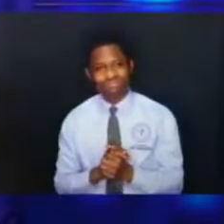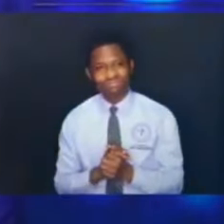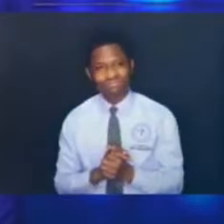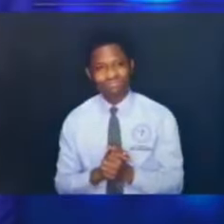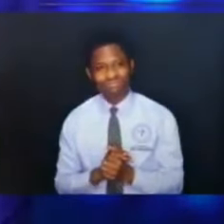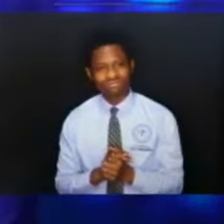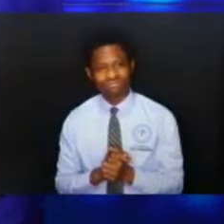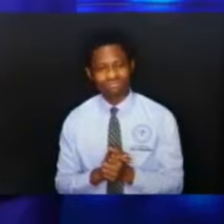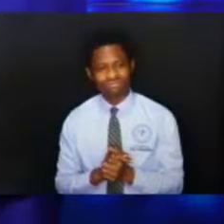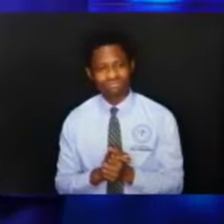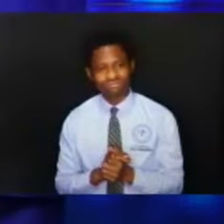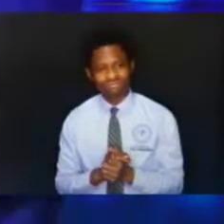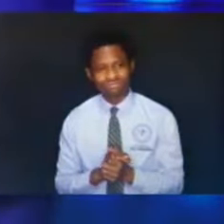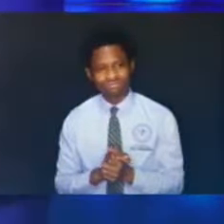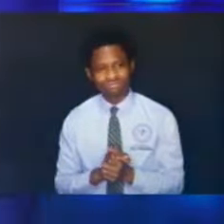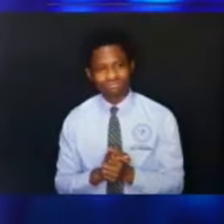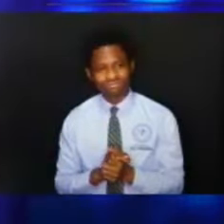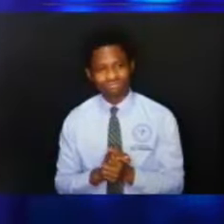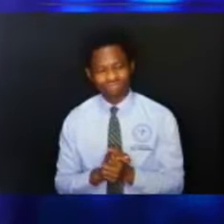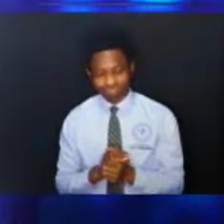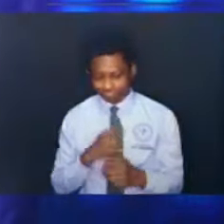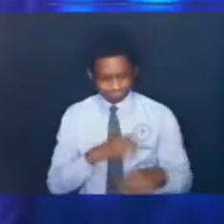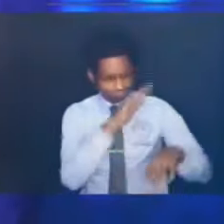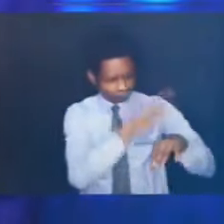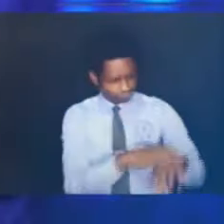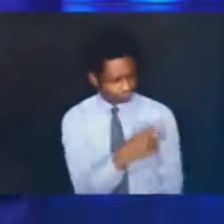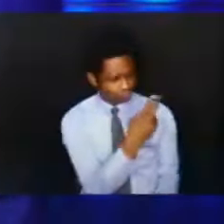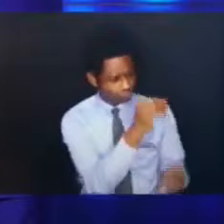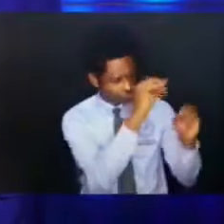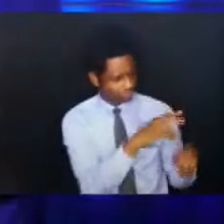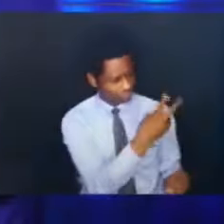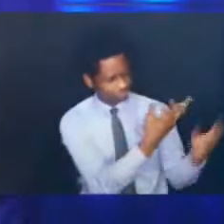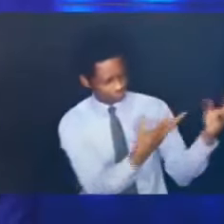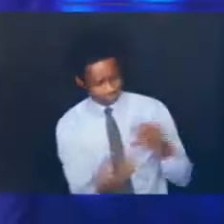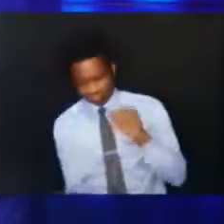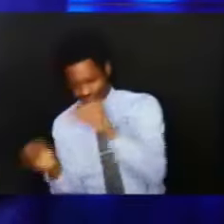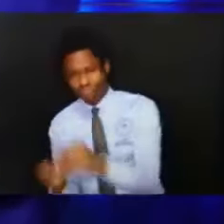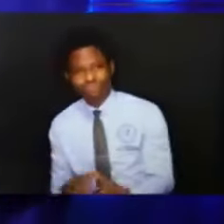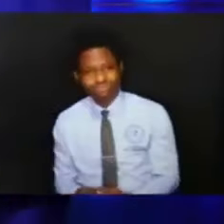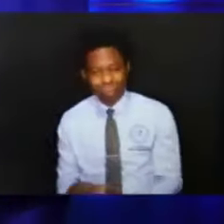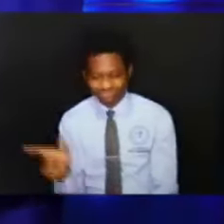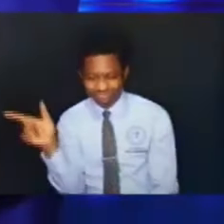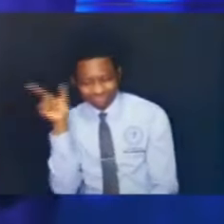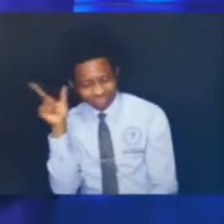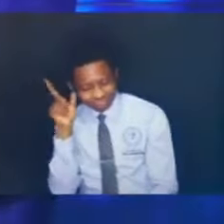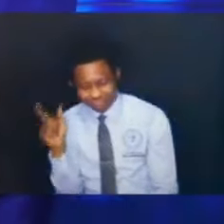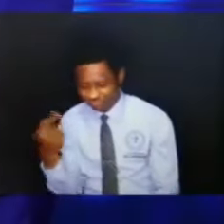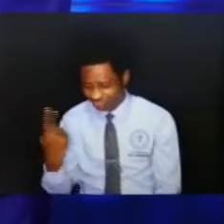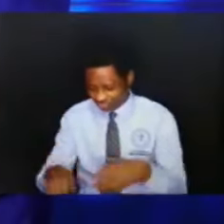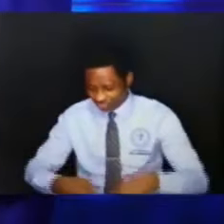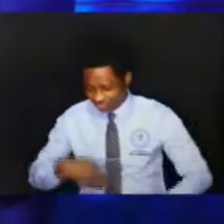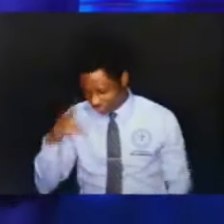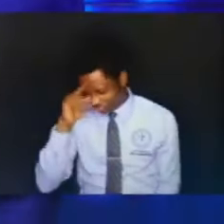He went to call two other teachers to come and listen to what this young man